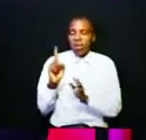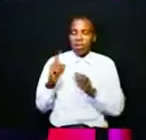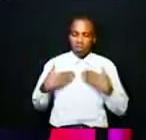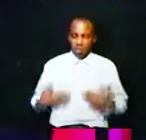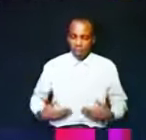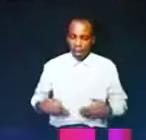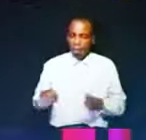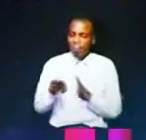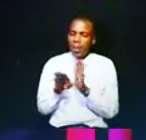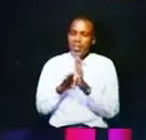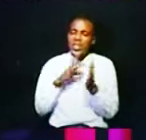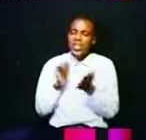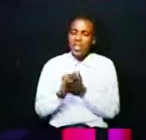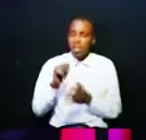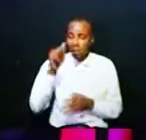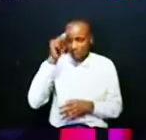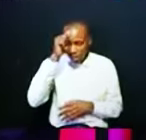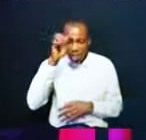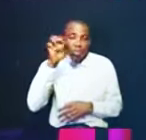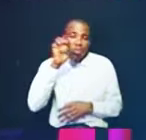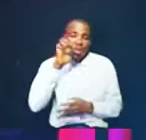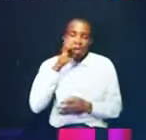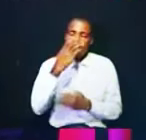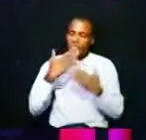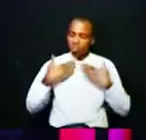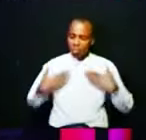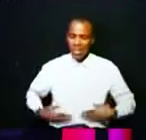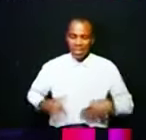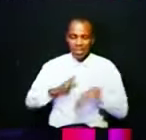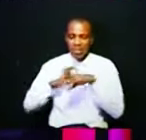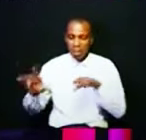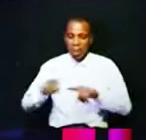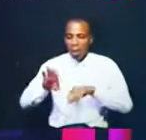naked, and they felt no shame.